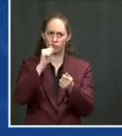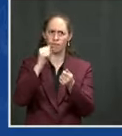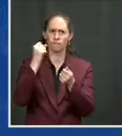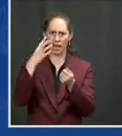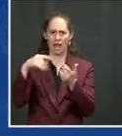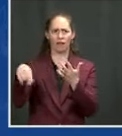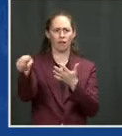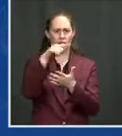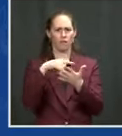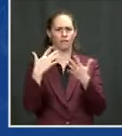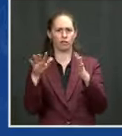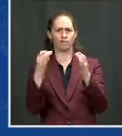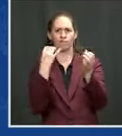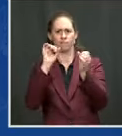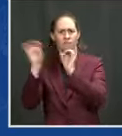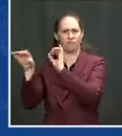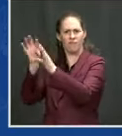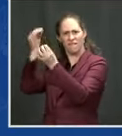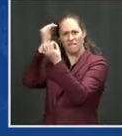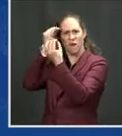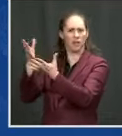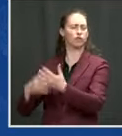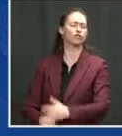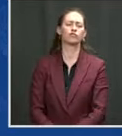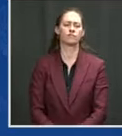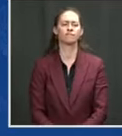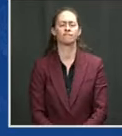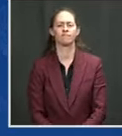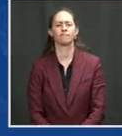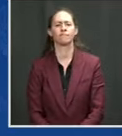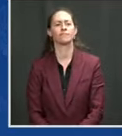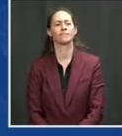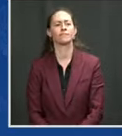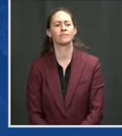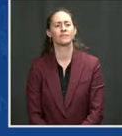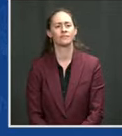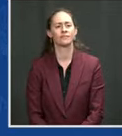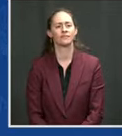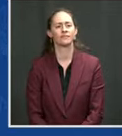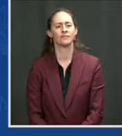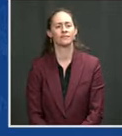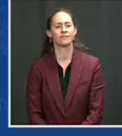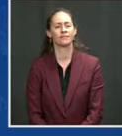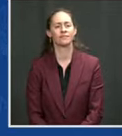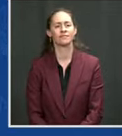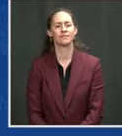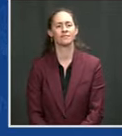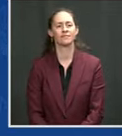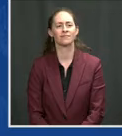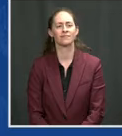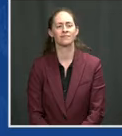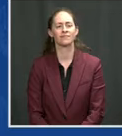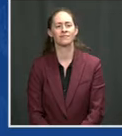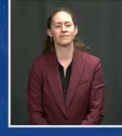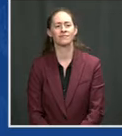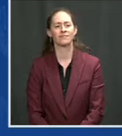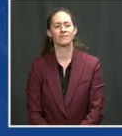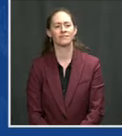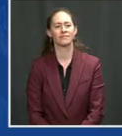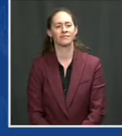about it. Some maybe go if they have the opportunity. Same thing with the census. So what we understood was is the folks who make those so